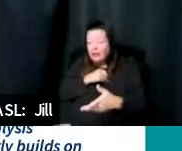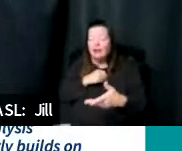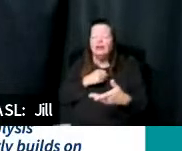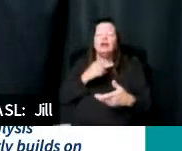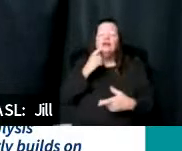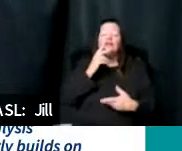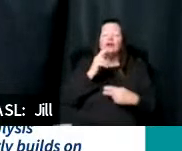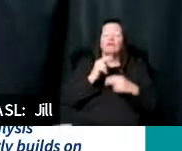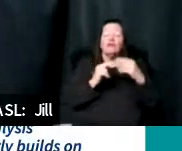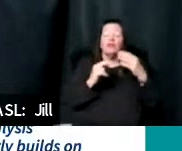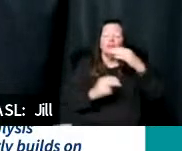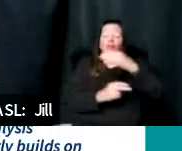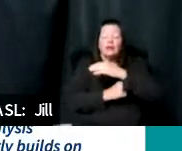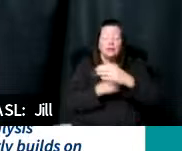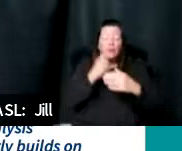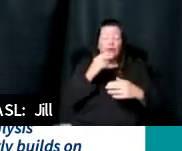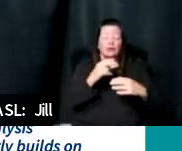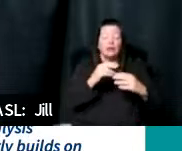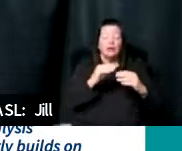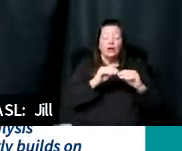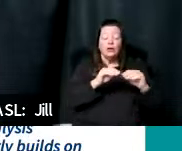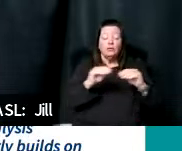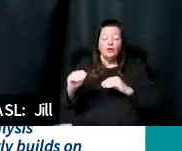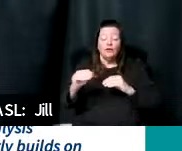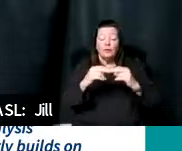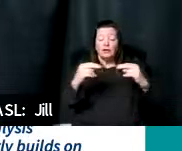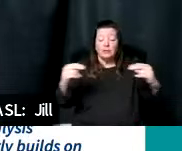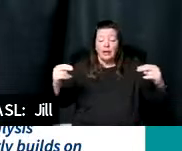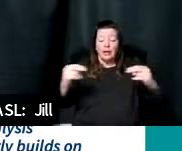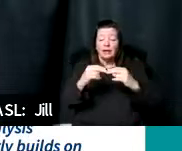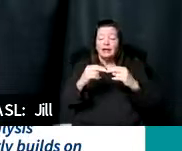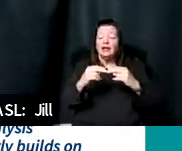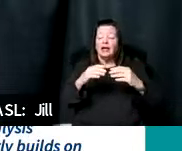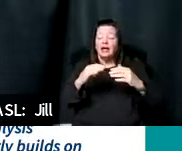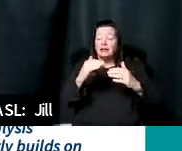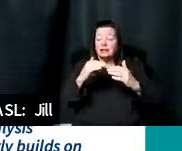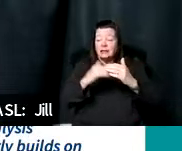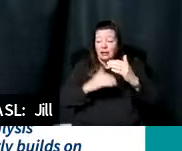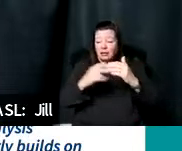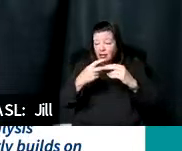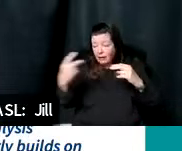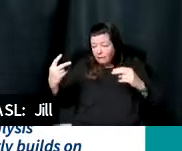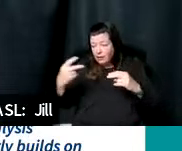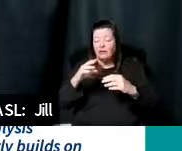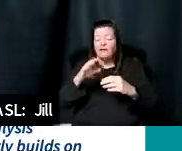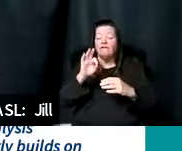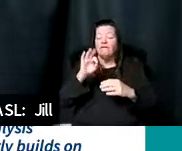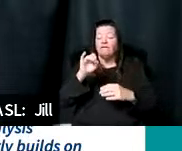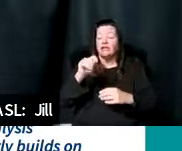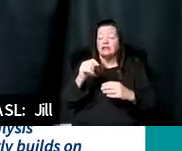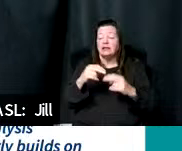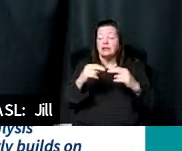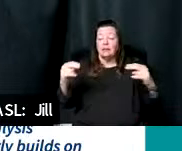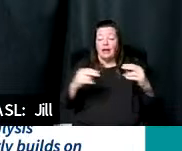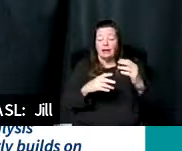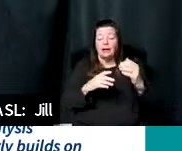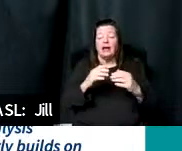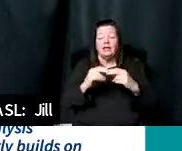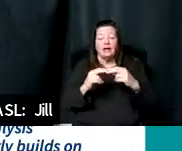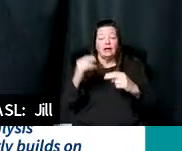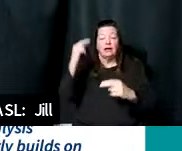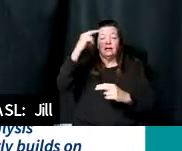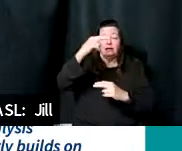we looked at 3 types: a movable span, a single level bridge movable span, a single level fixed span bridge, and a stacked